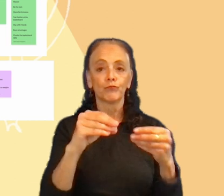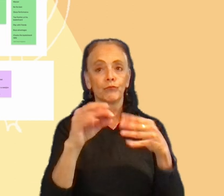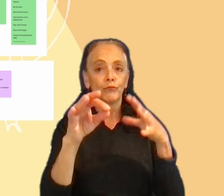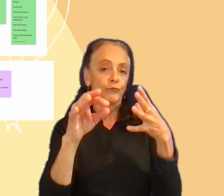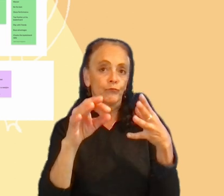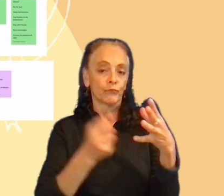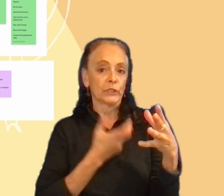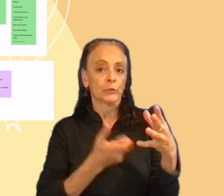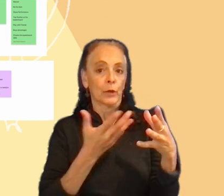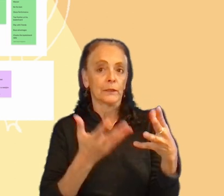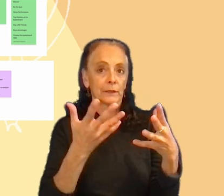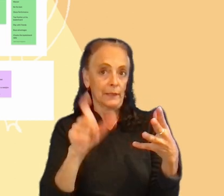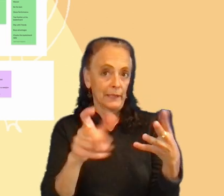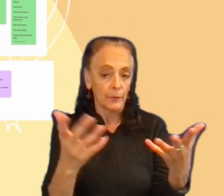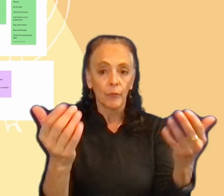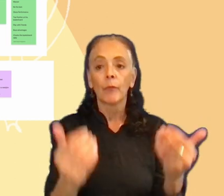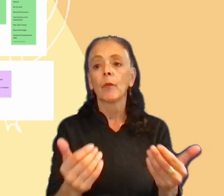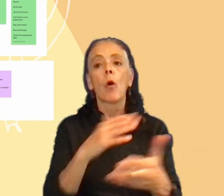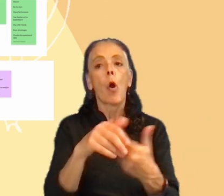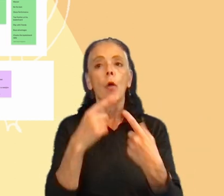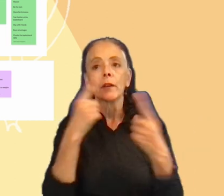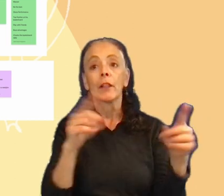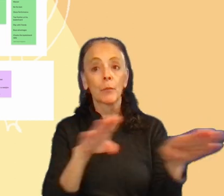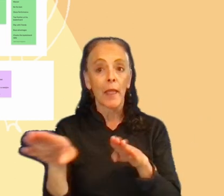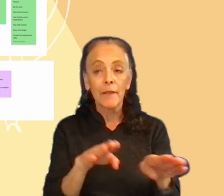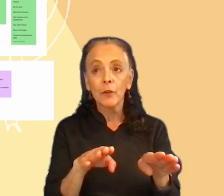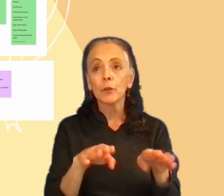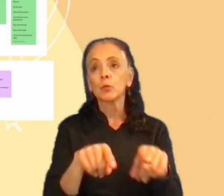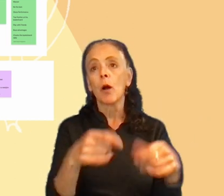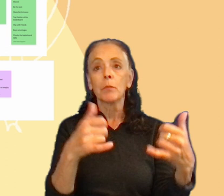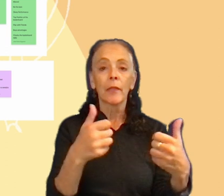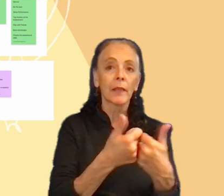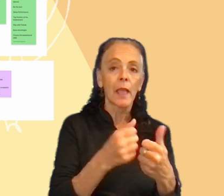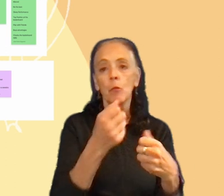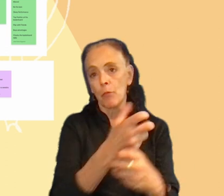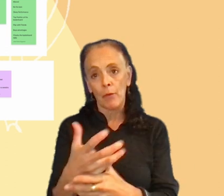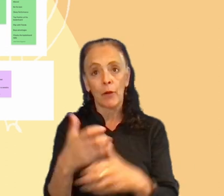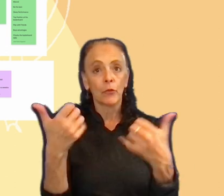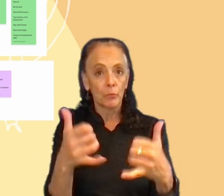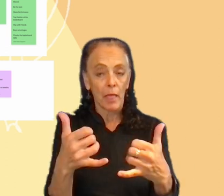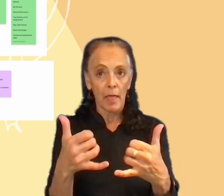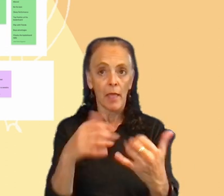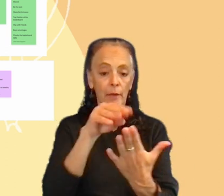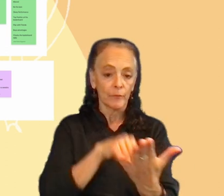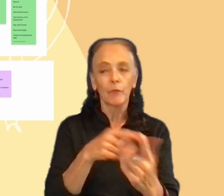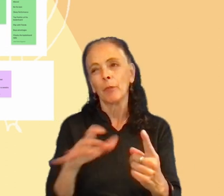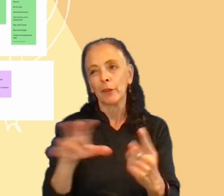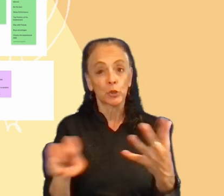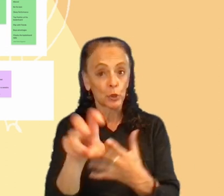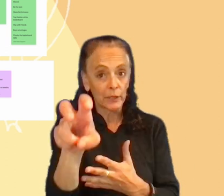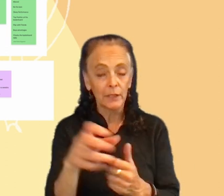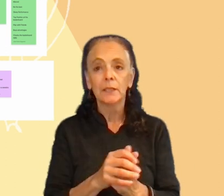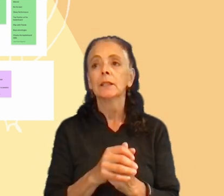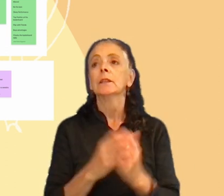us collected all the declared behaviors when playing the game or preparing to play or they or from their journey uh